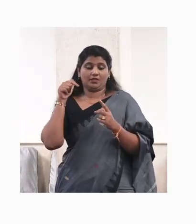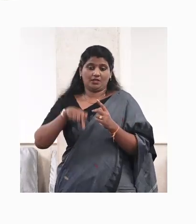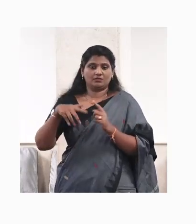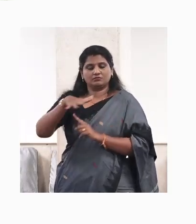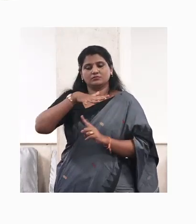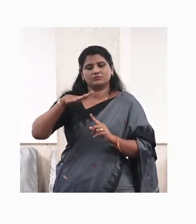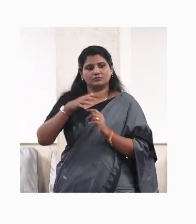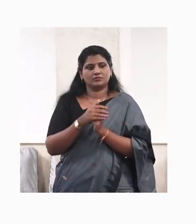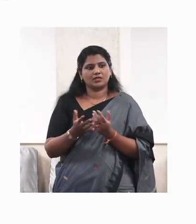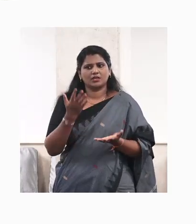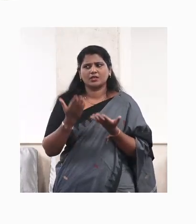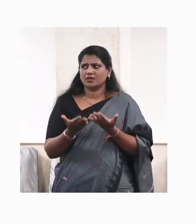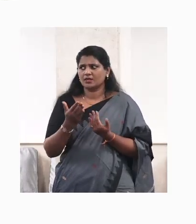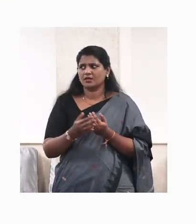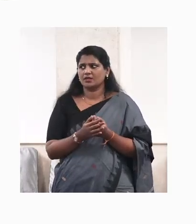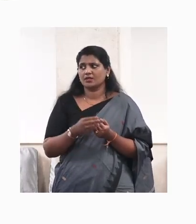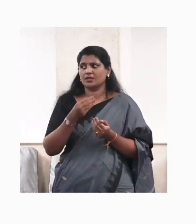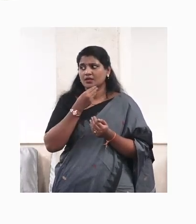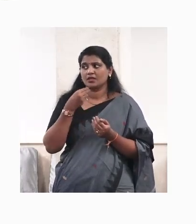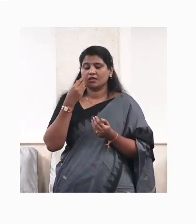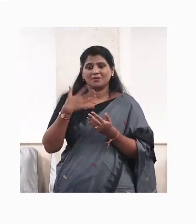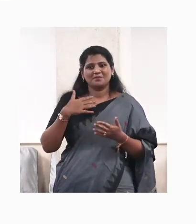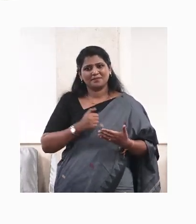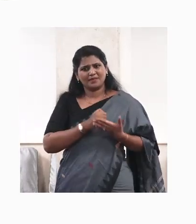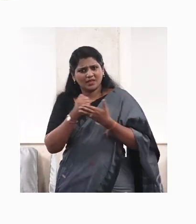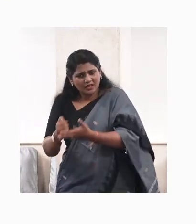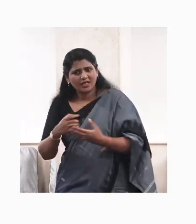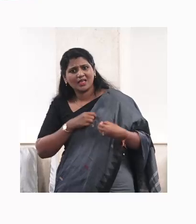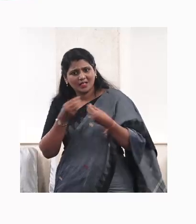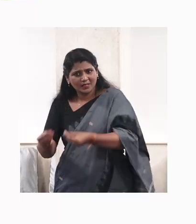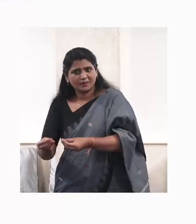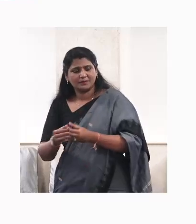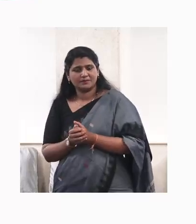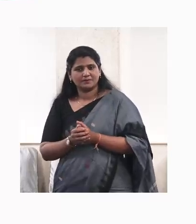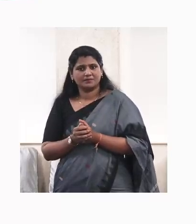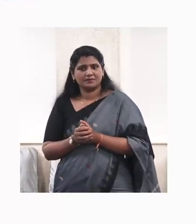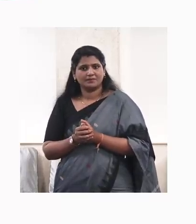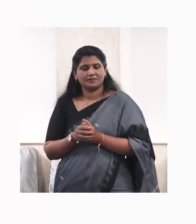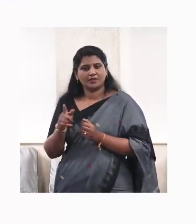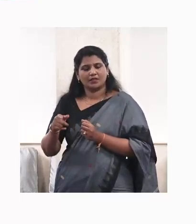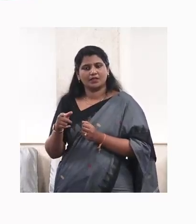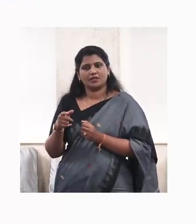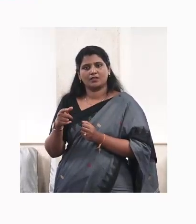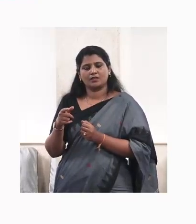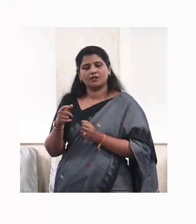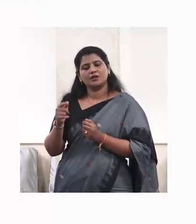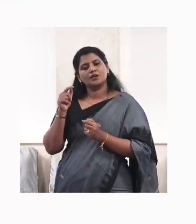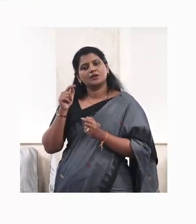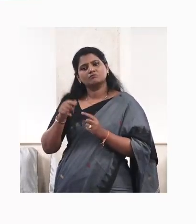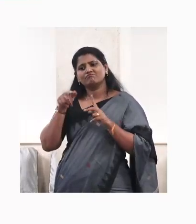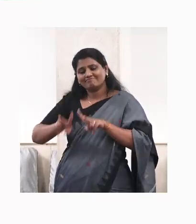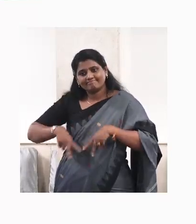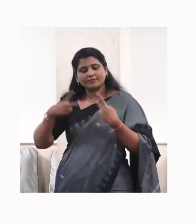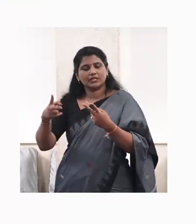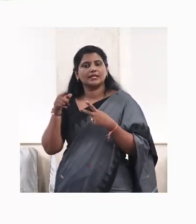situation. Maybe this can be of some help. The point, I think, is which is the